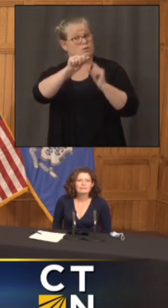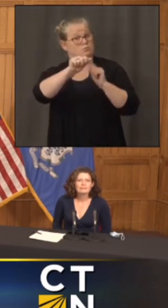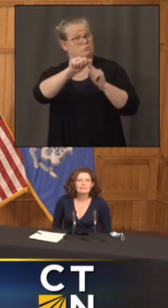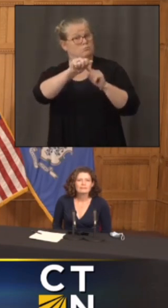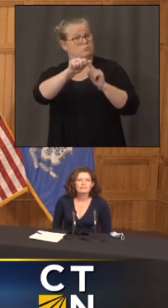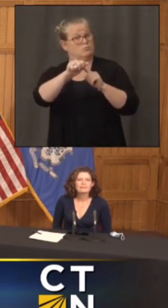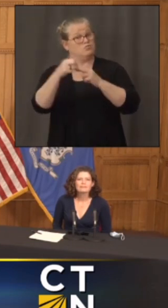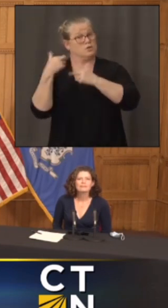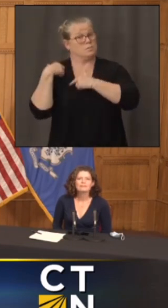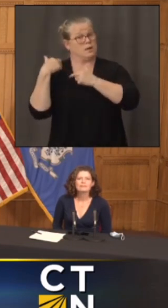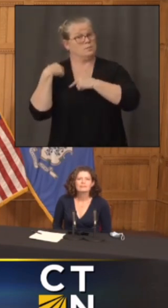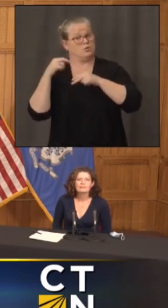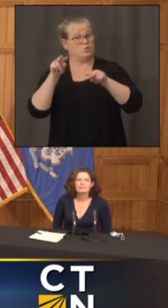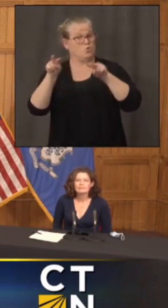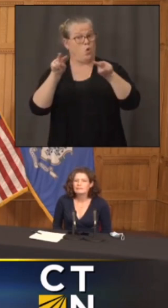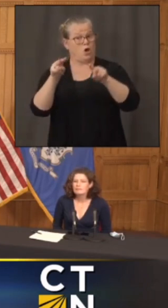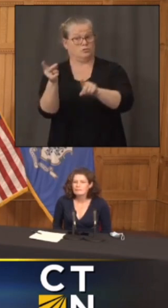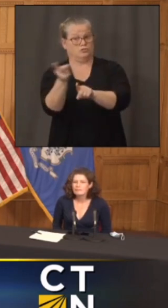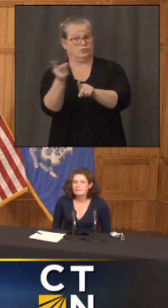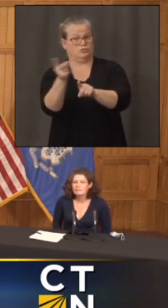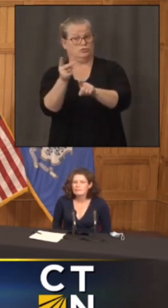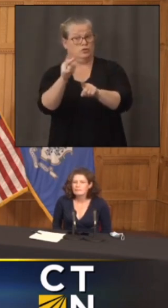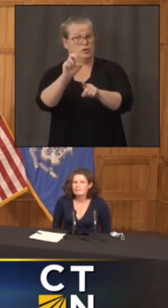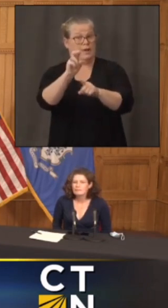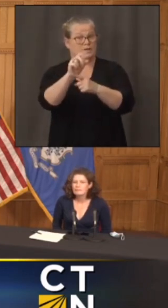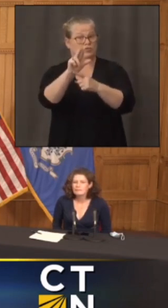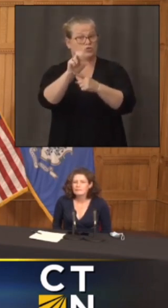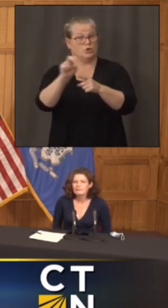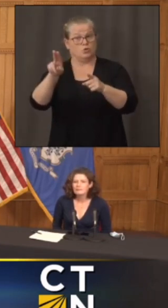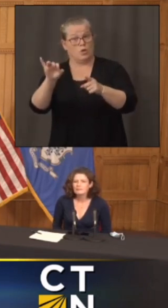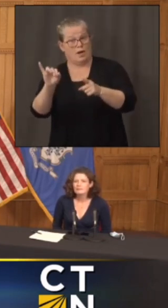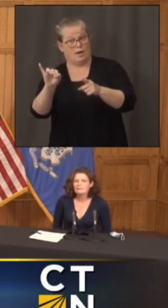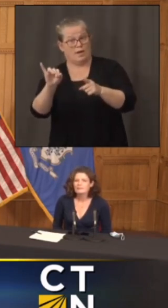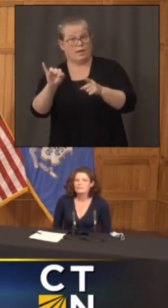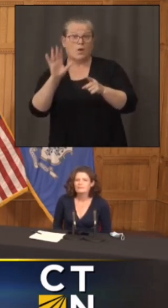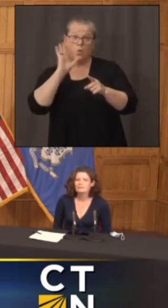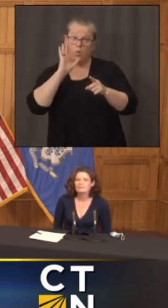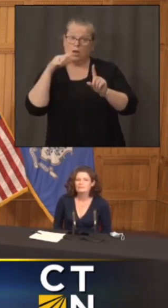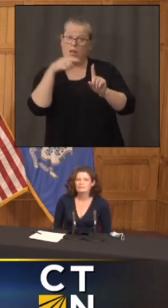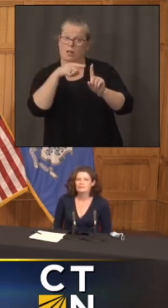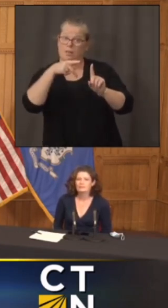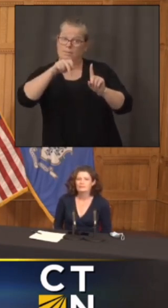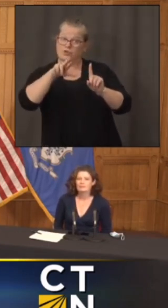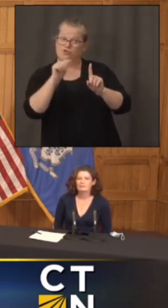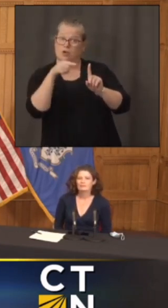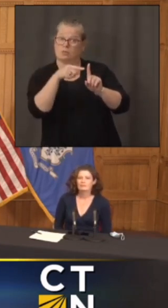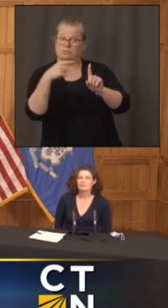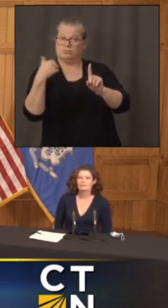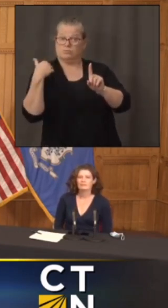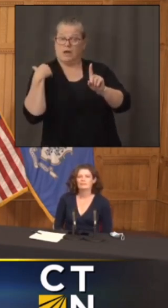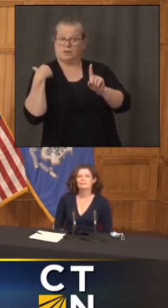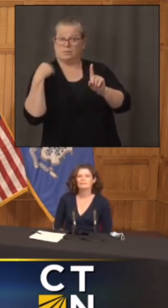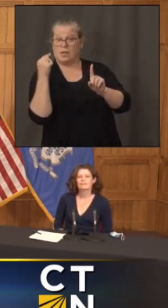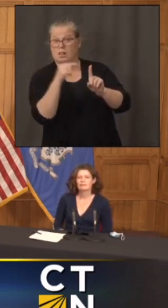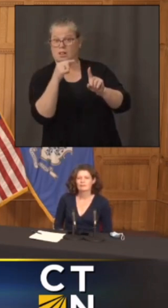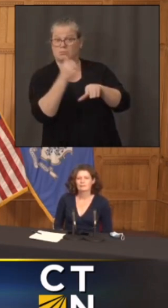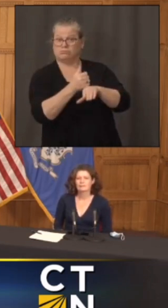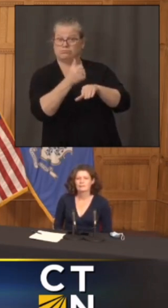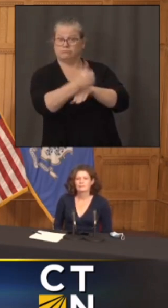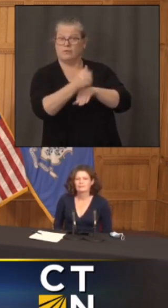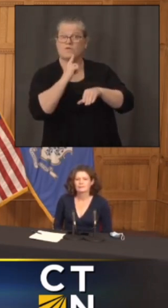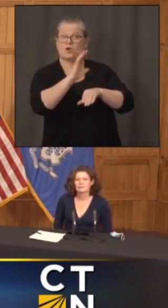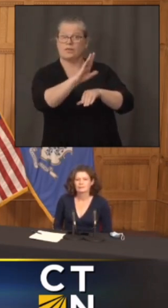two utilities? Obviously, it's not going to investigate itself. Certainly, the legislature, as an independent